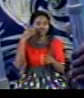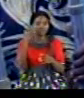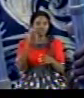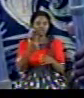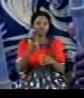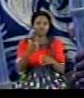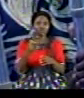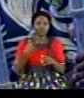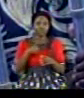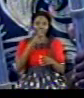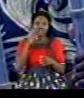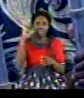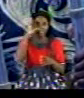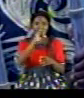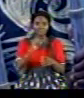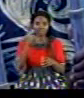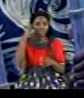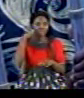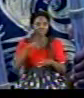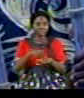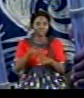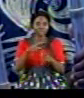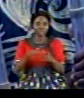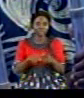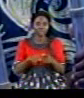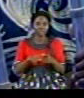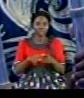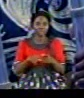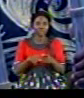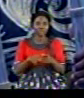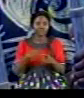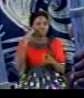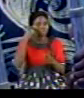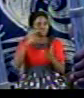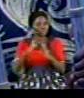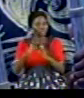for the time to maybe death or what, I don't know,